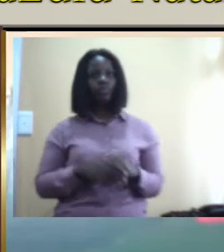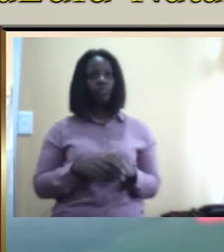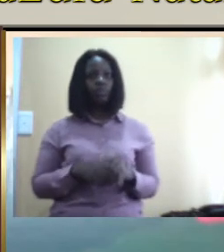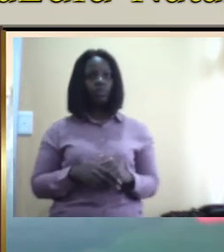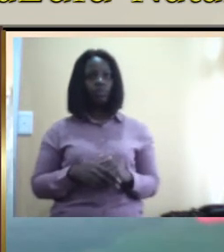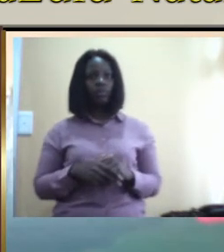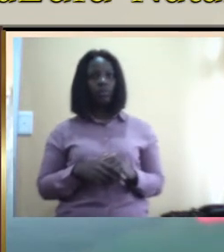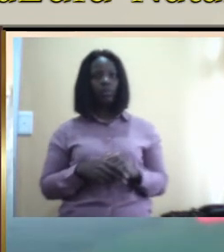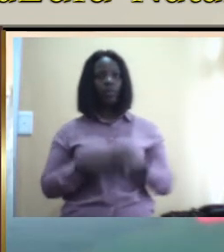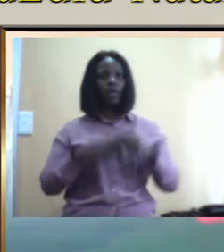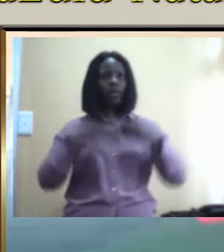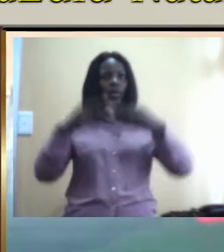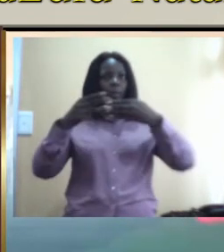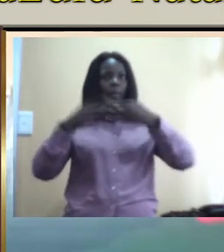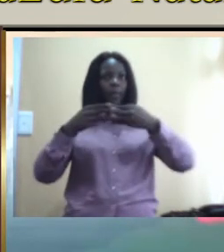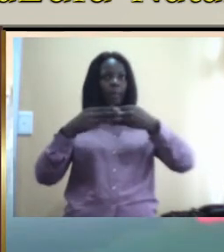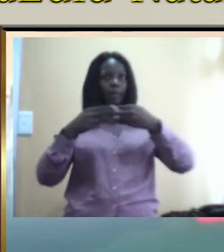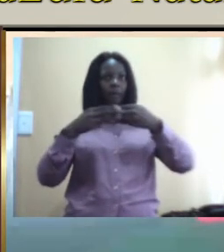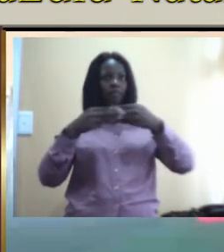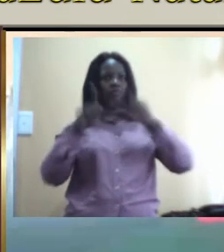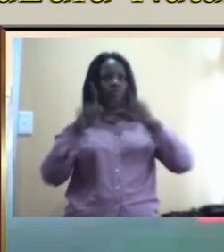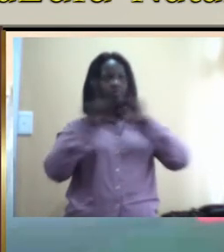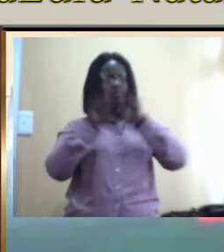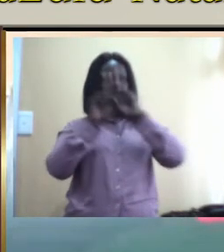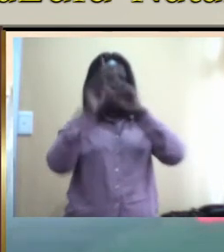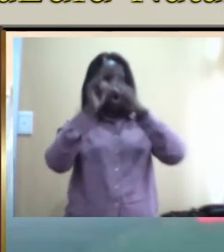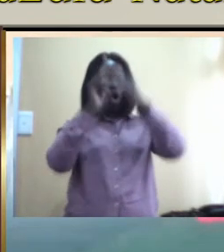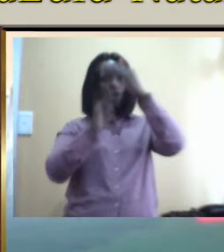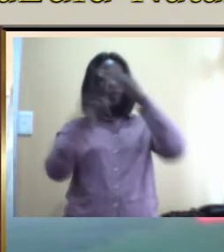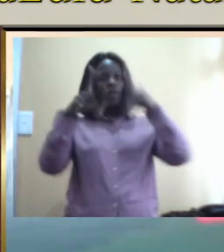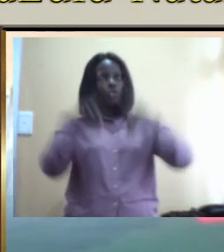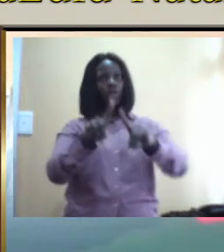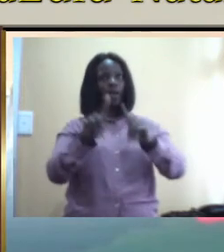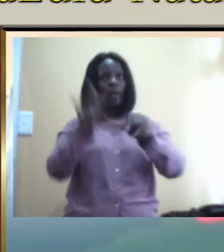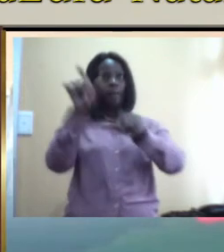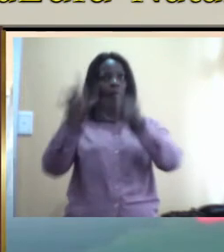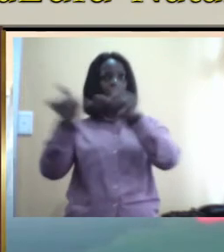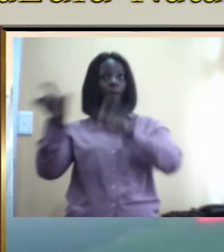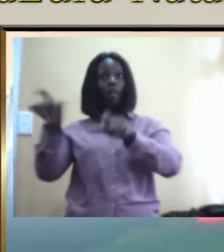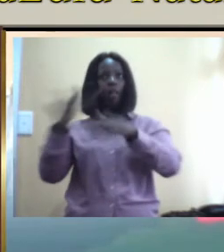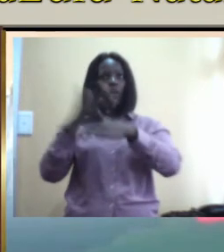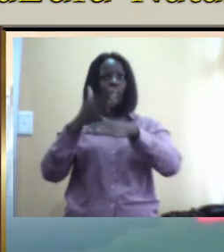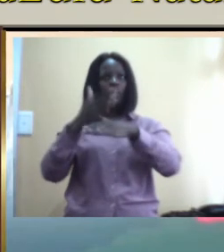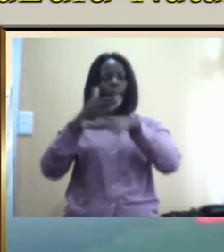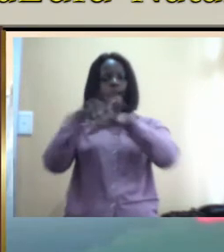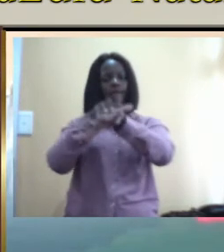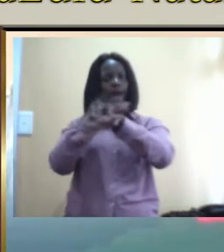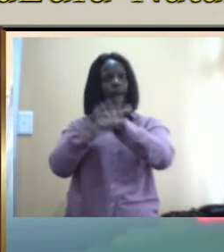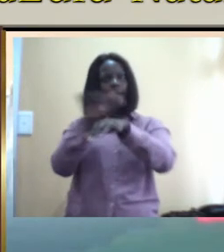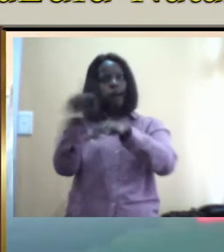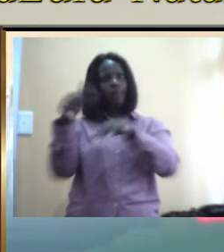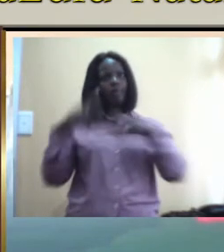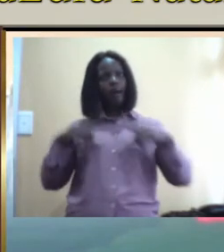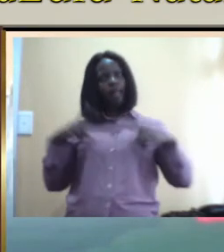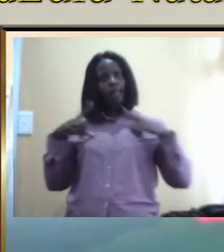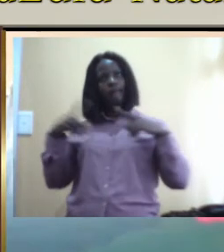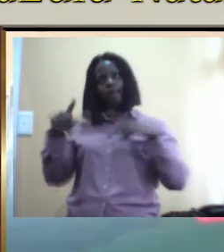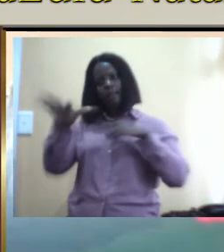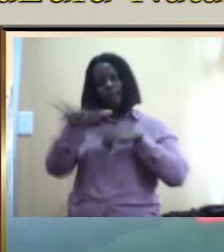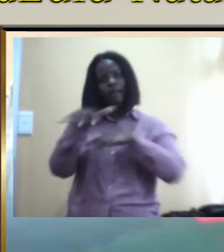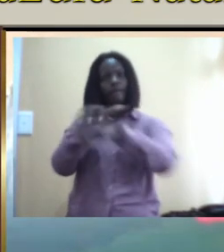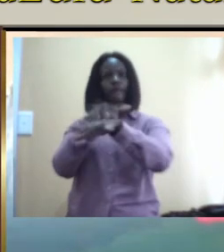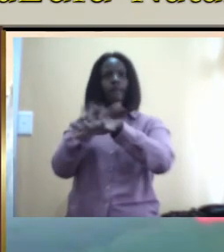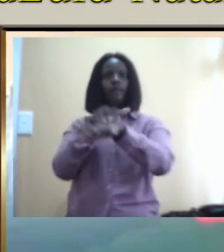Honorable members and honorable chair, farm workers and farm dwellers have emerged as one social cluster that